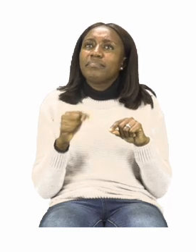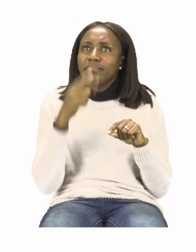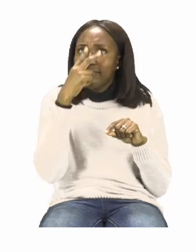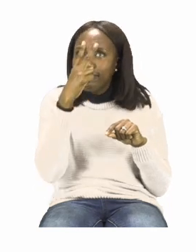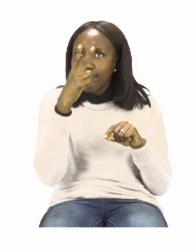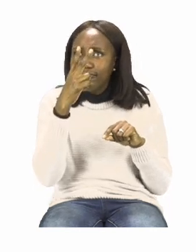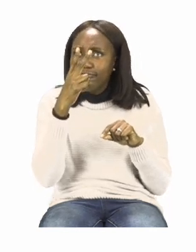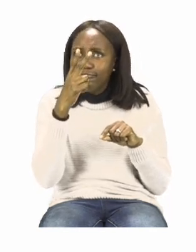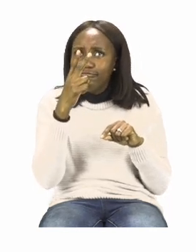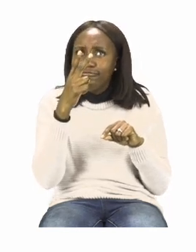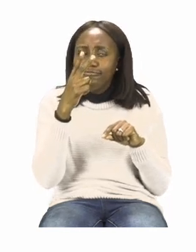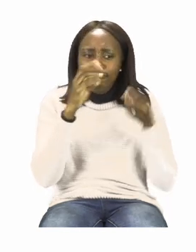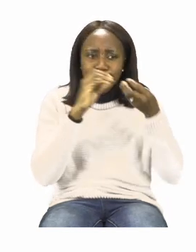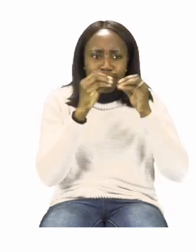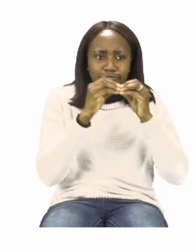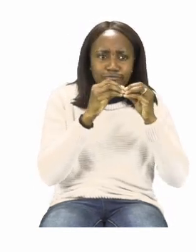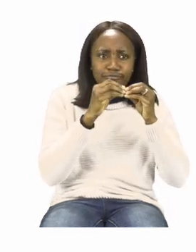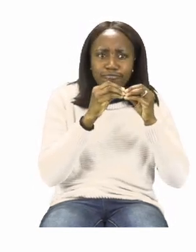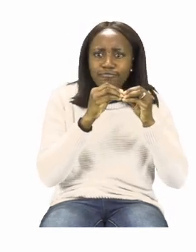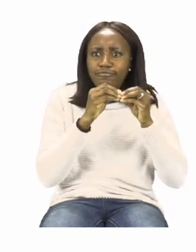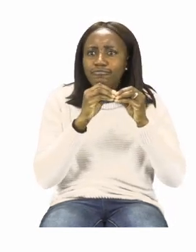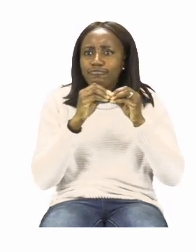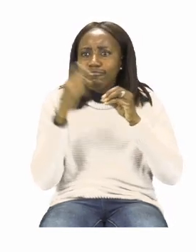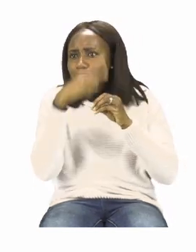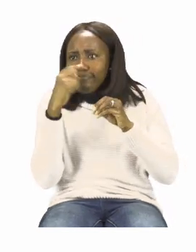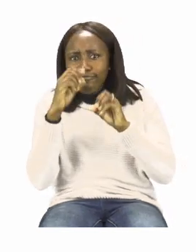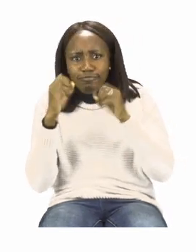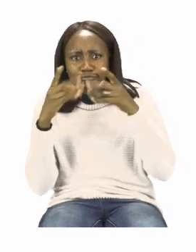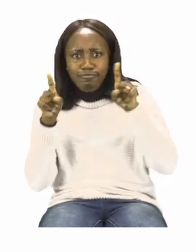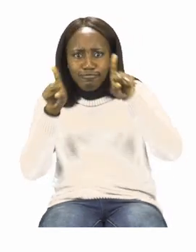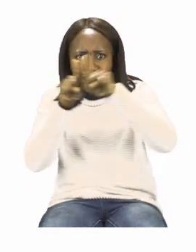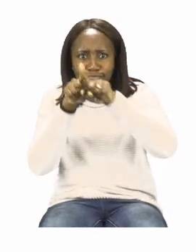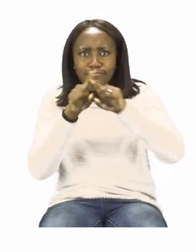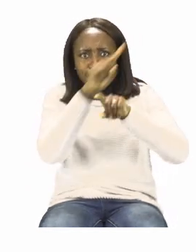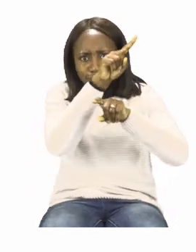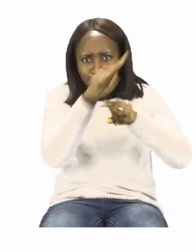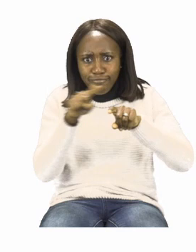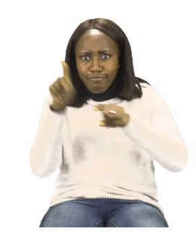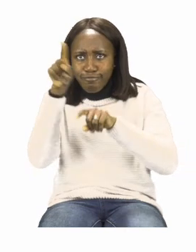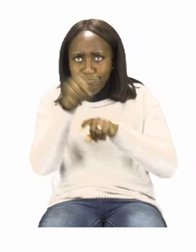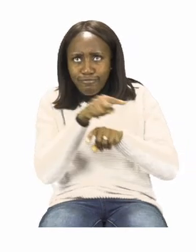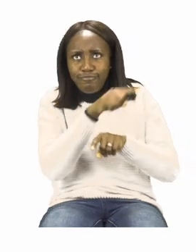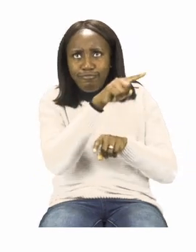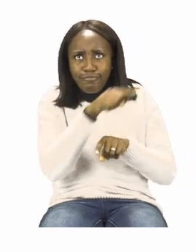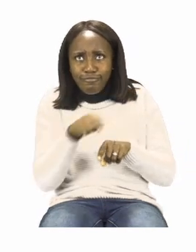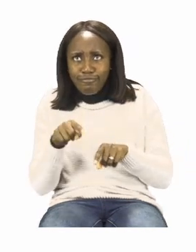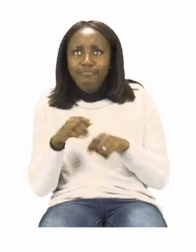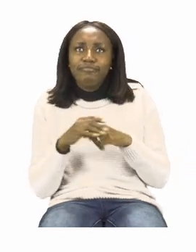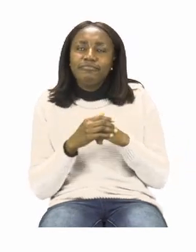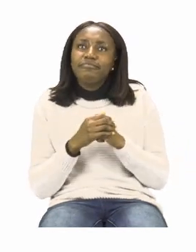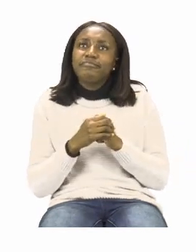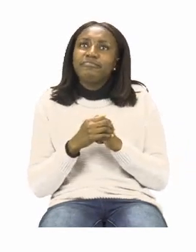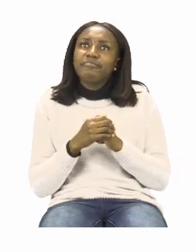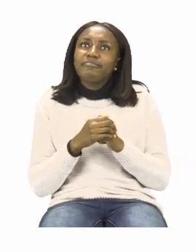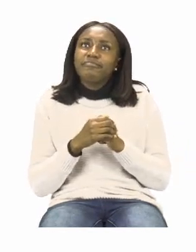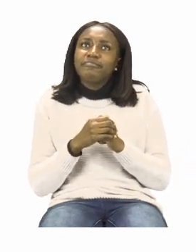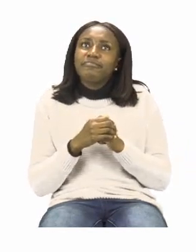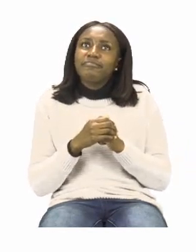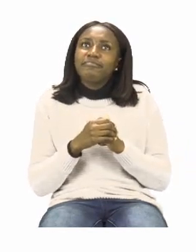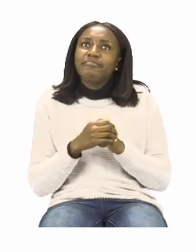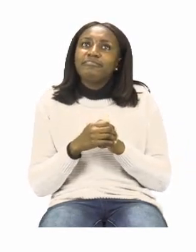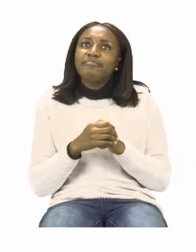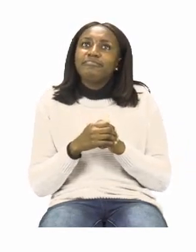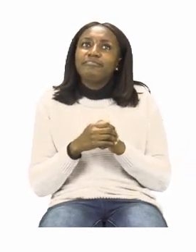numbers with the faces. Okay, now I want us to have a look at